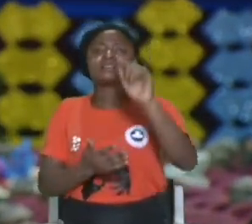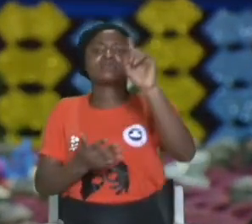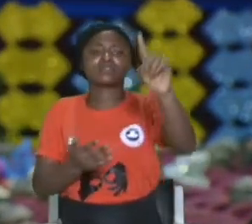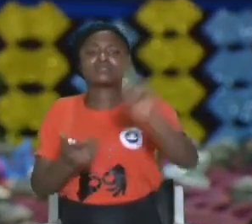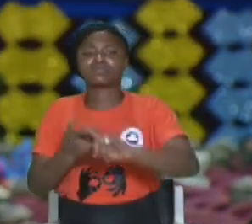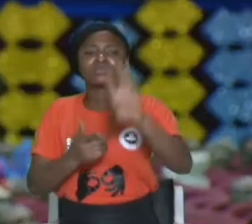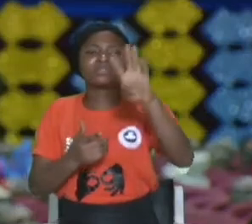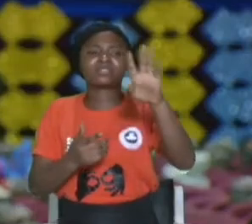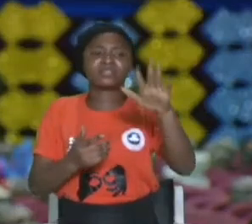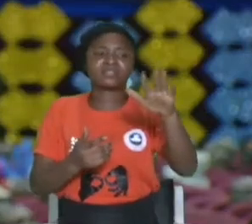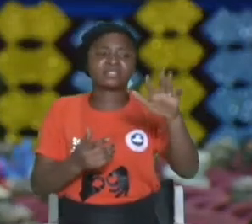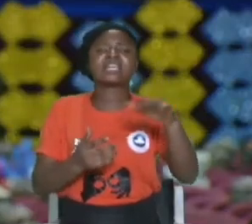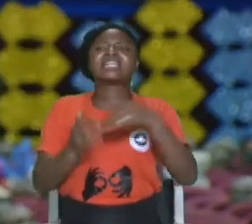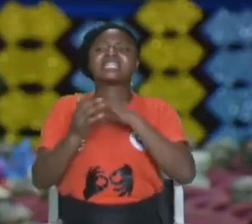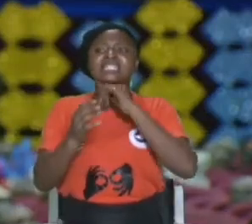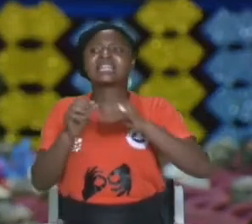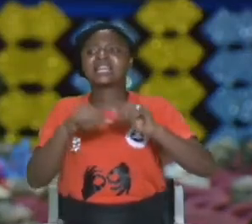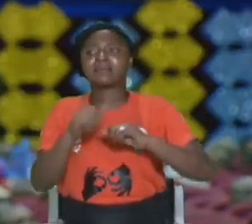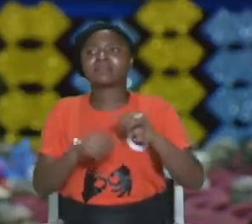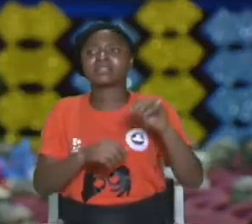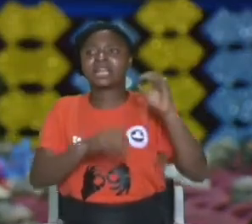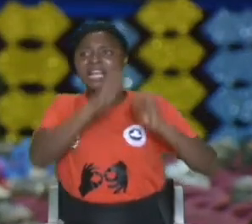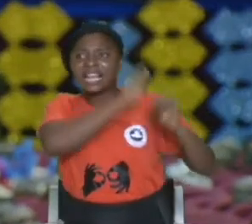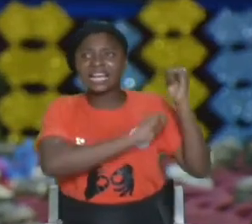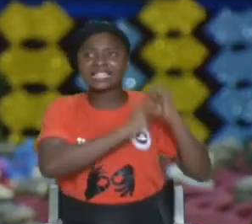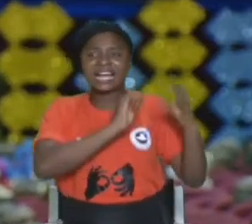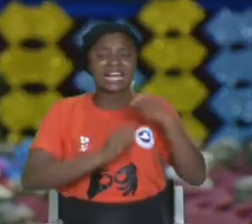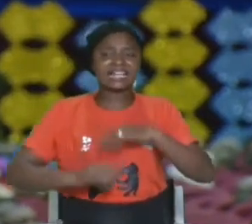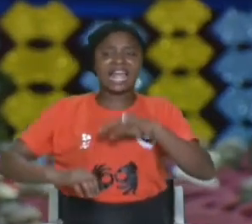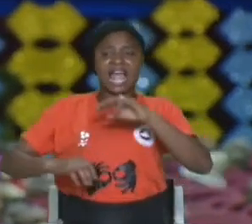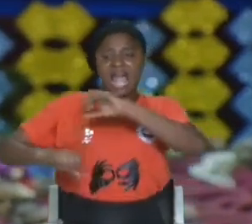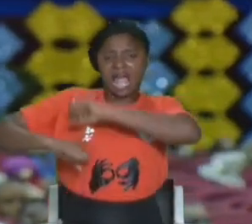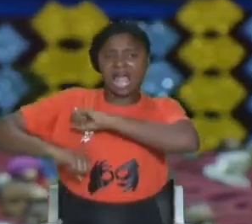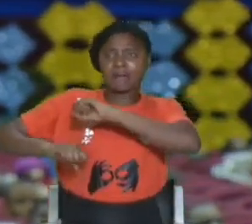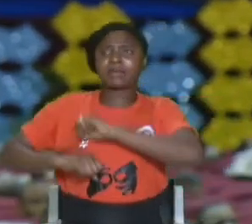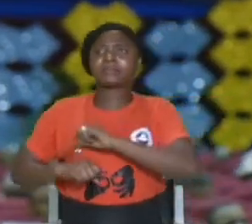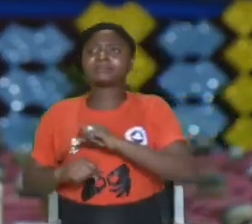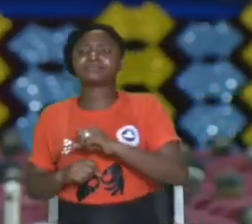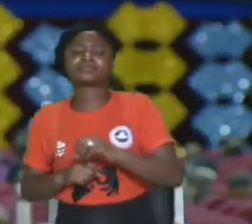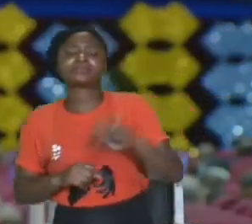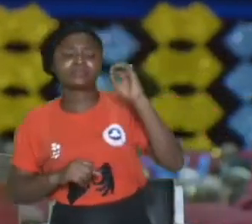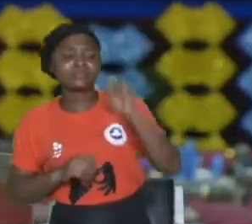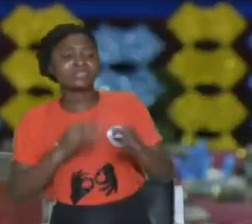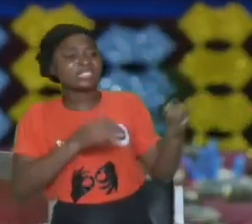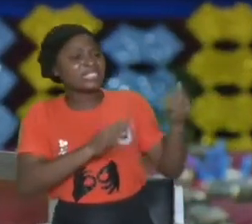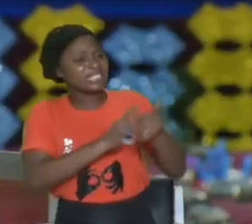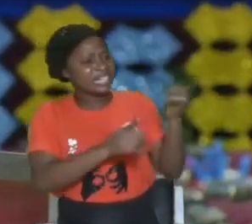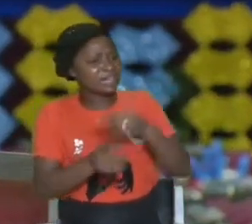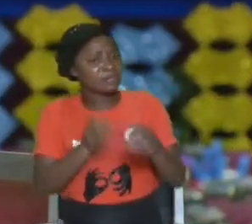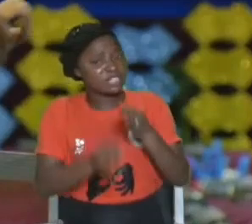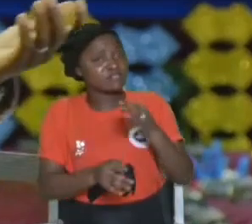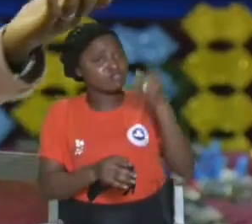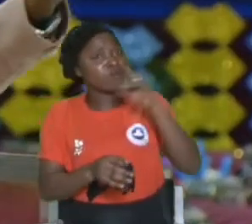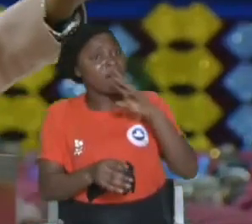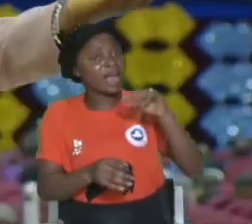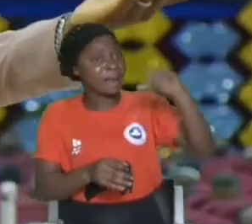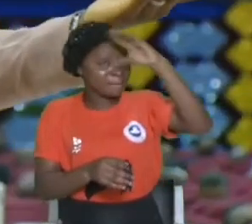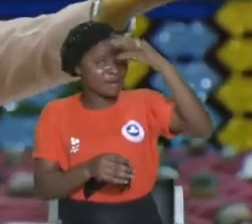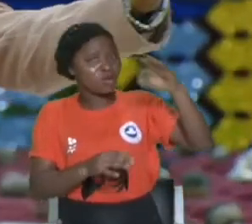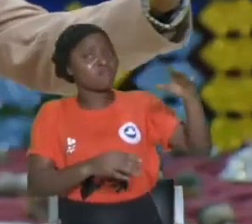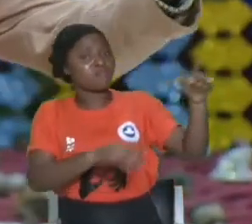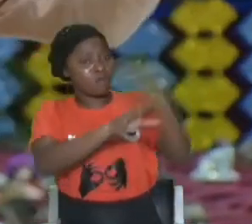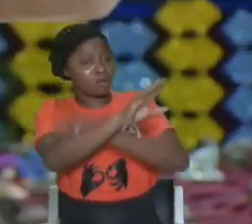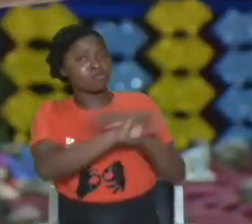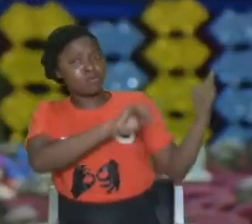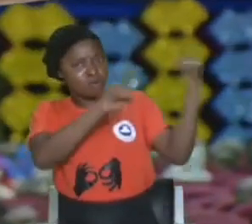15. This is about Elijah and the armies of 50. They came, if thou be a man of God, come down. He says, okay, if I'm a man of